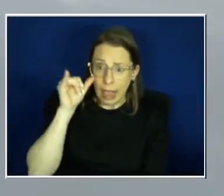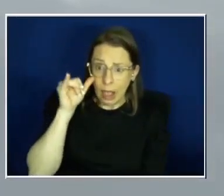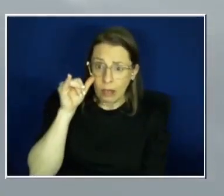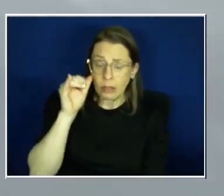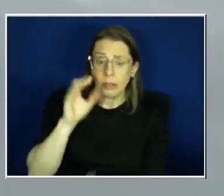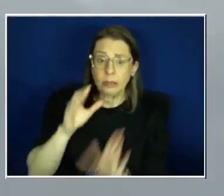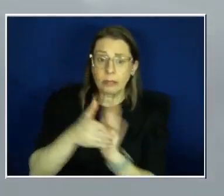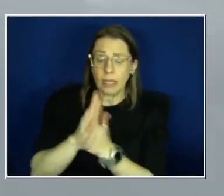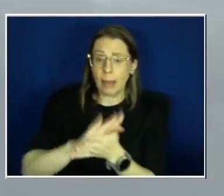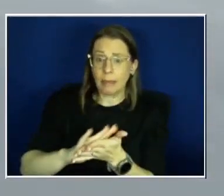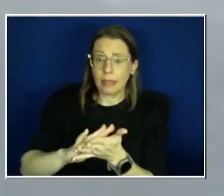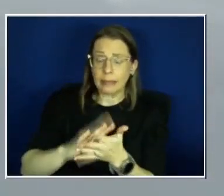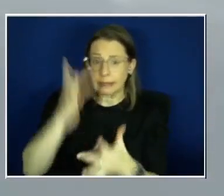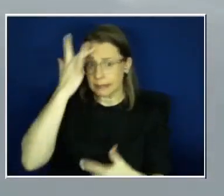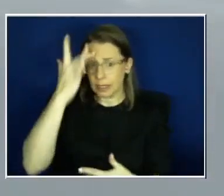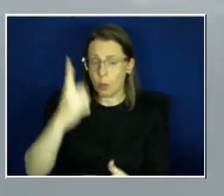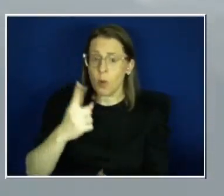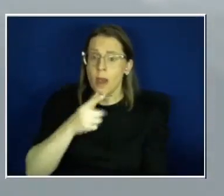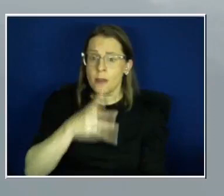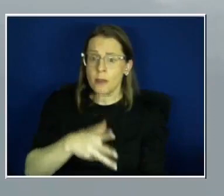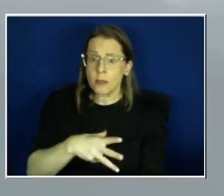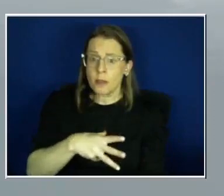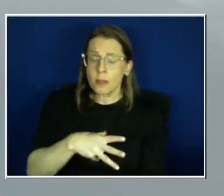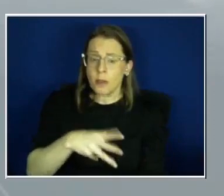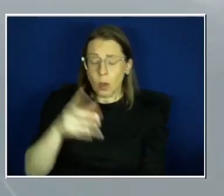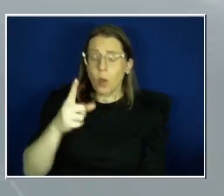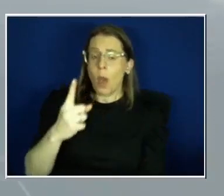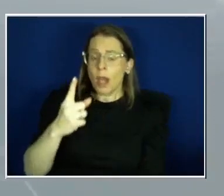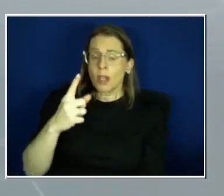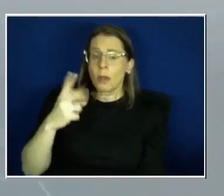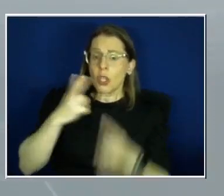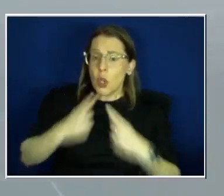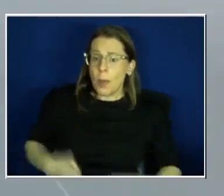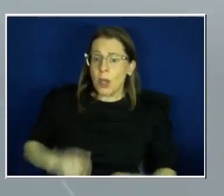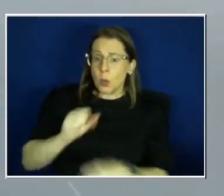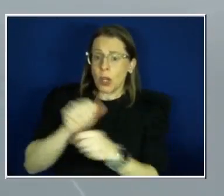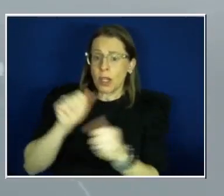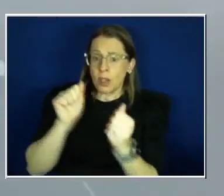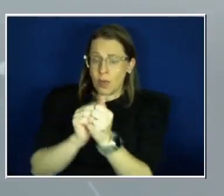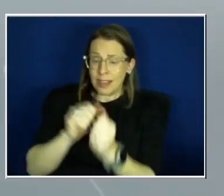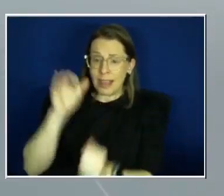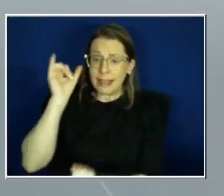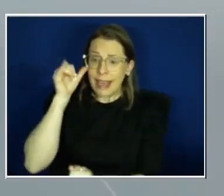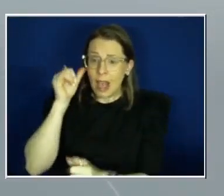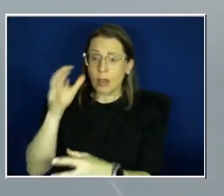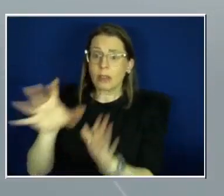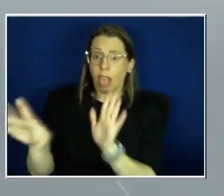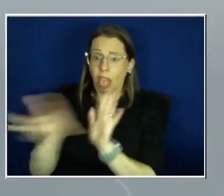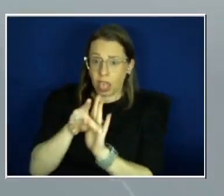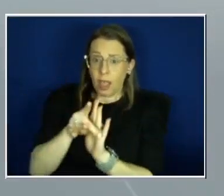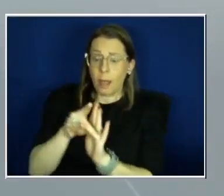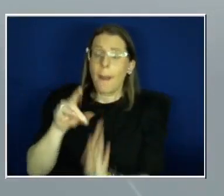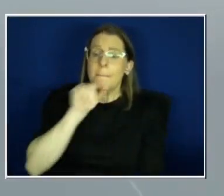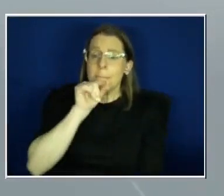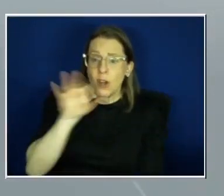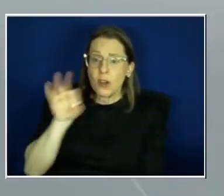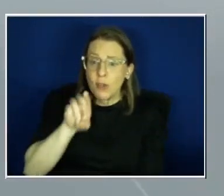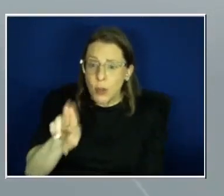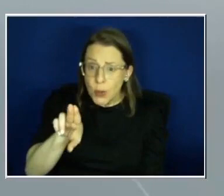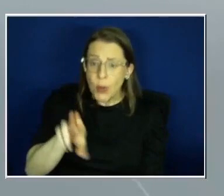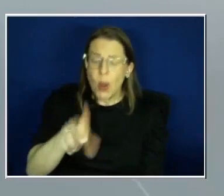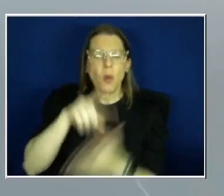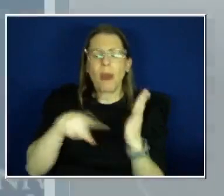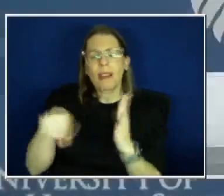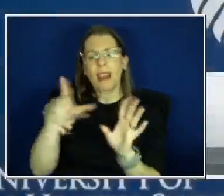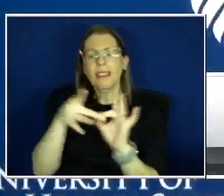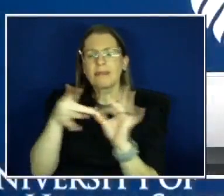one human who got bird flu while working with those cows. But what is the CDC saying about those human cases? Yeah, I think it's